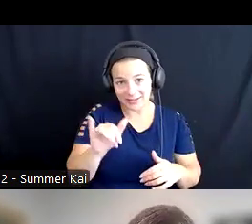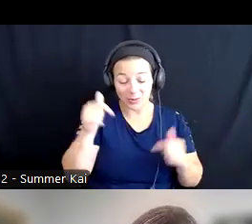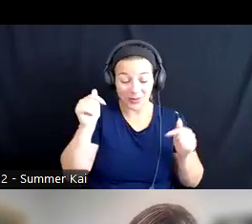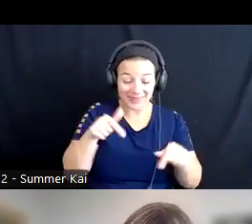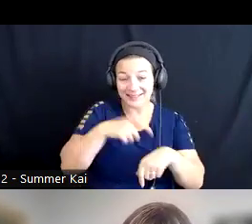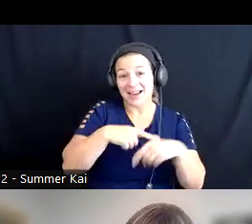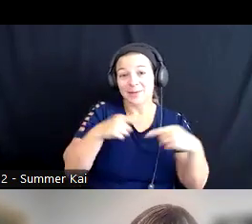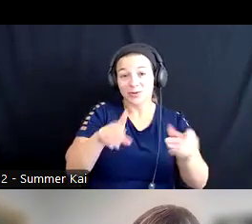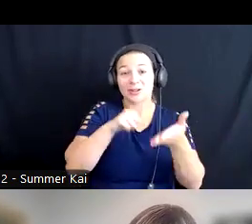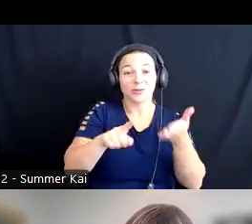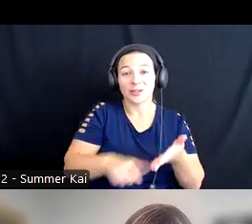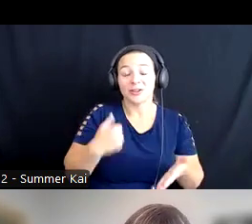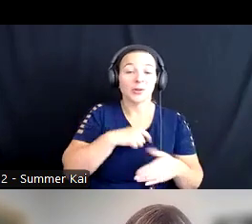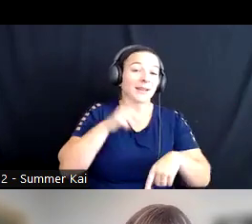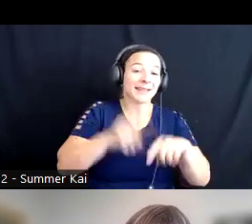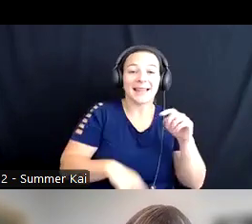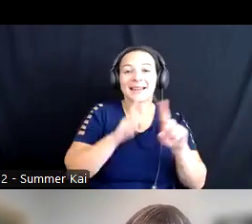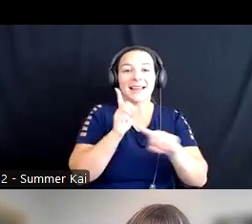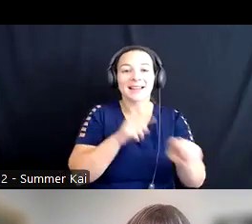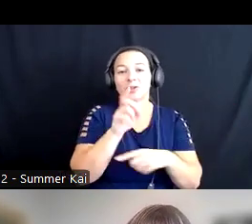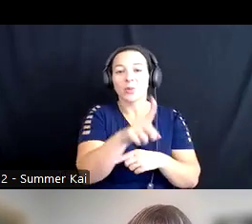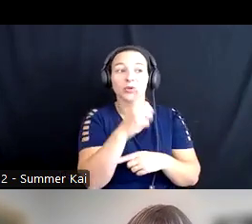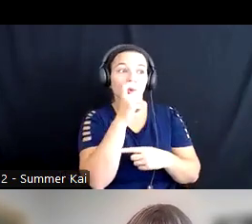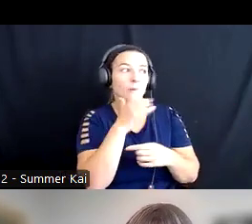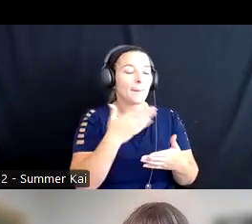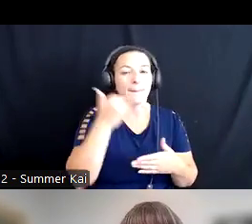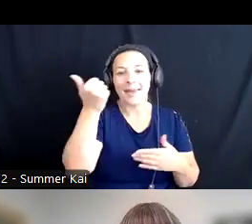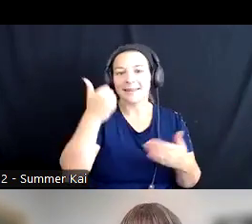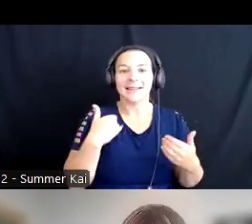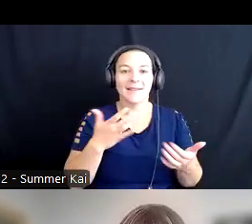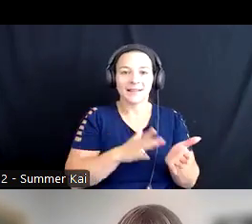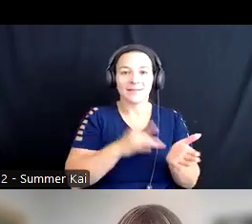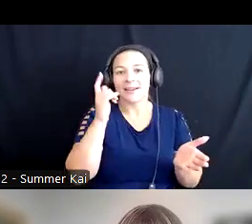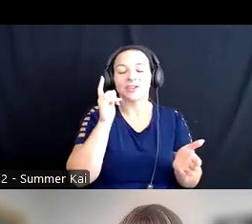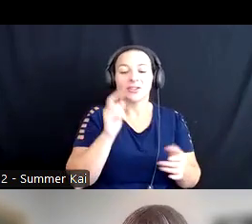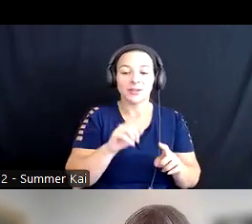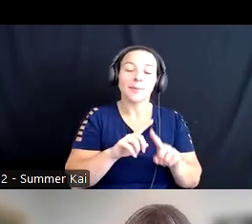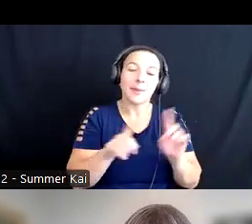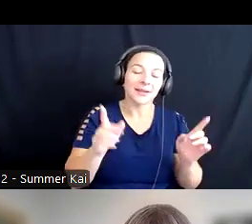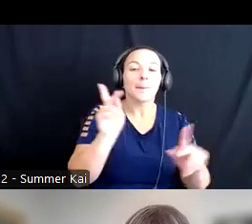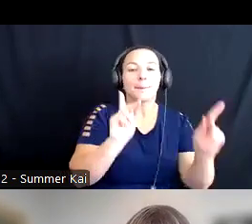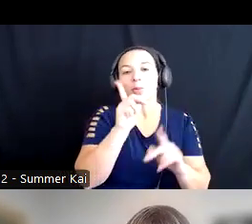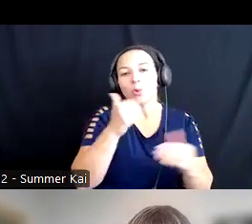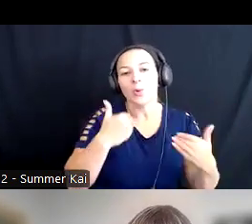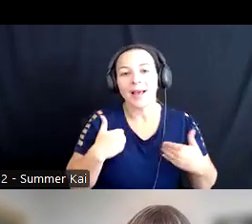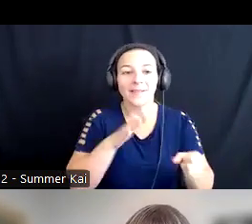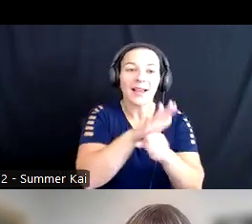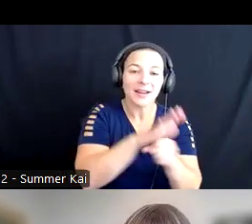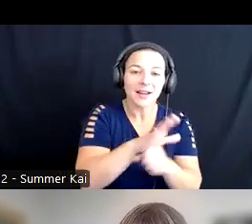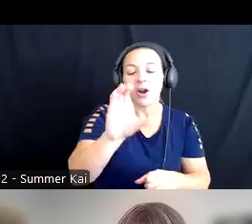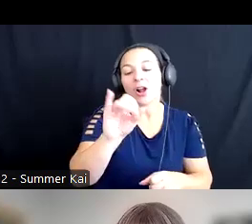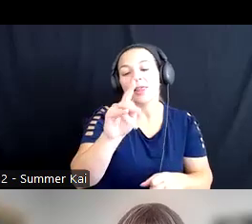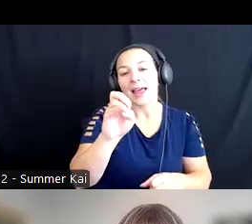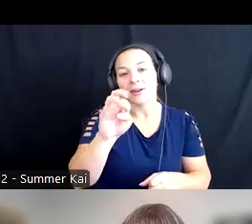who is best poised to tap equity, we kind of know that it is people who have the sufficient collateral, the sufficient credit, the